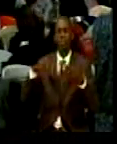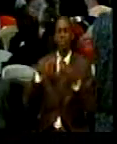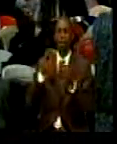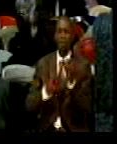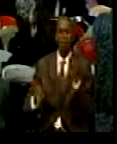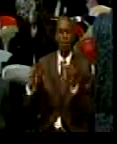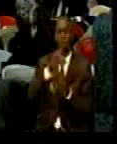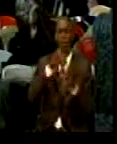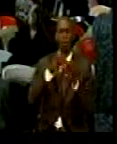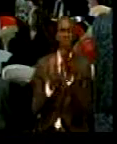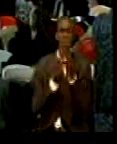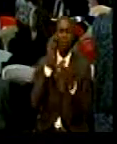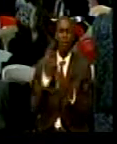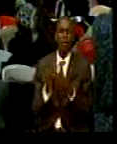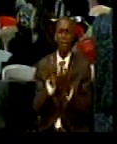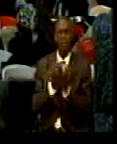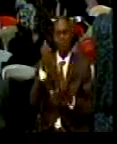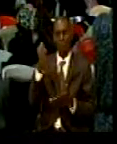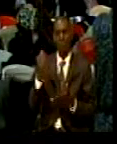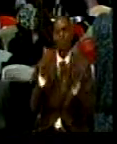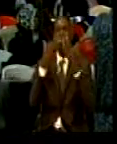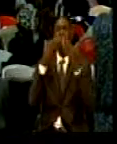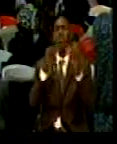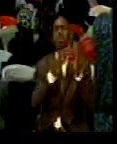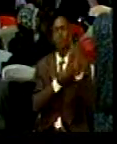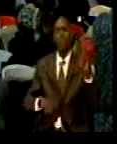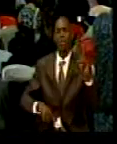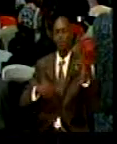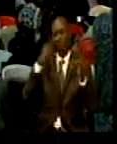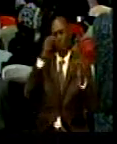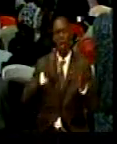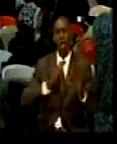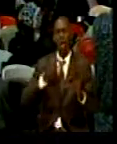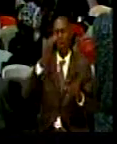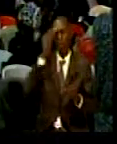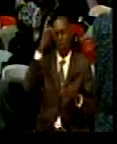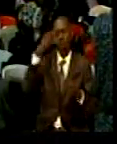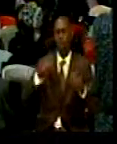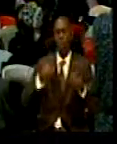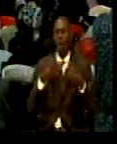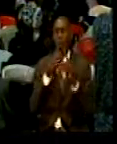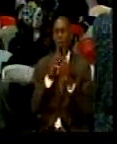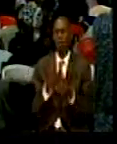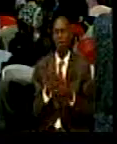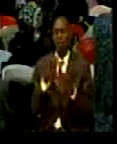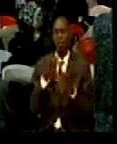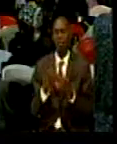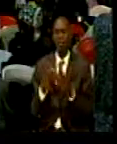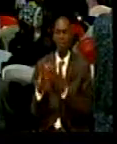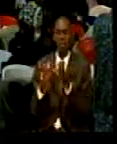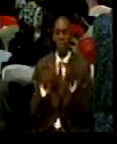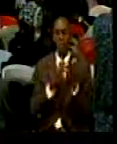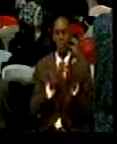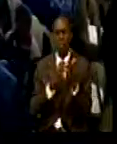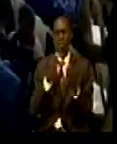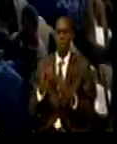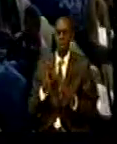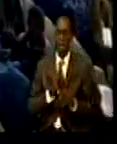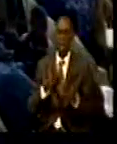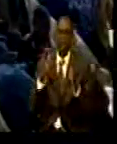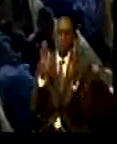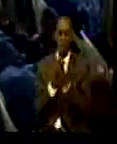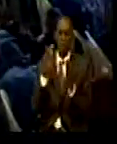Jesus' name. Thank you, Lord, because I know you have done it. In Jesus' name I